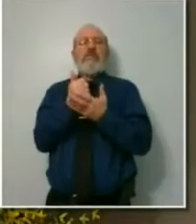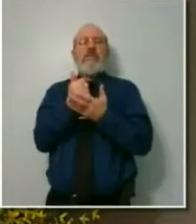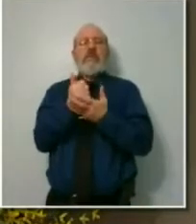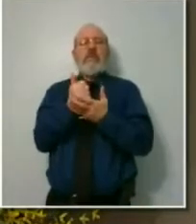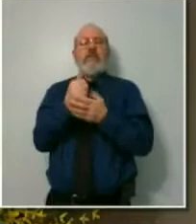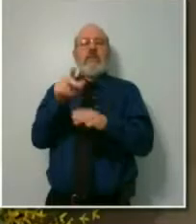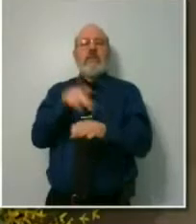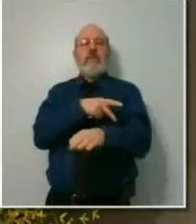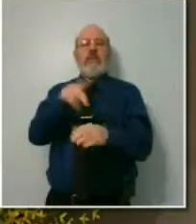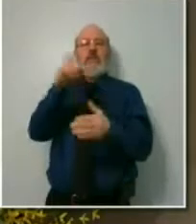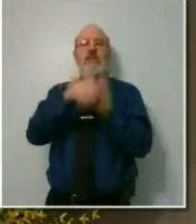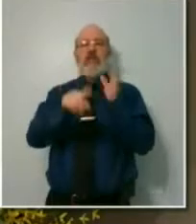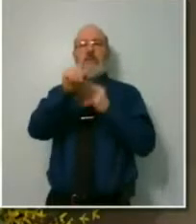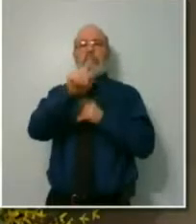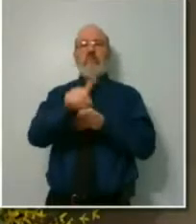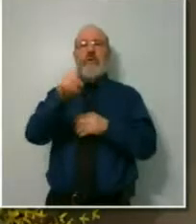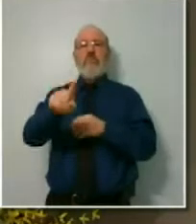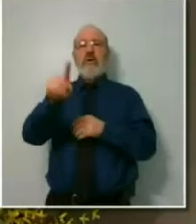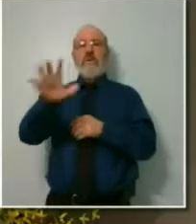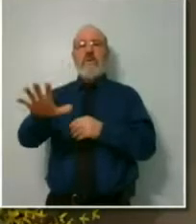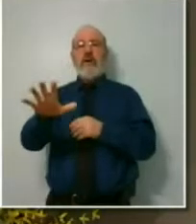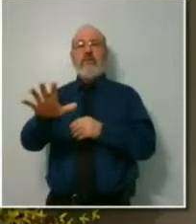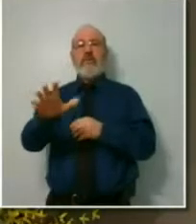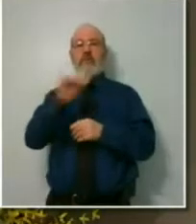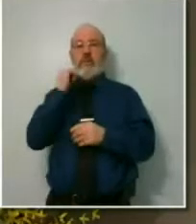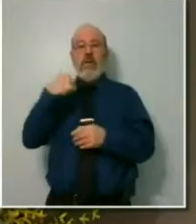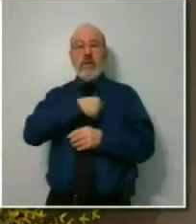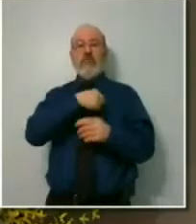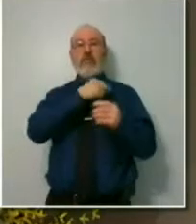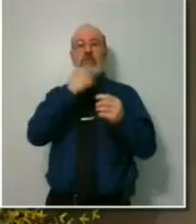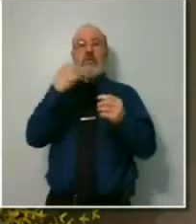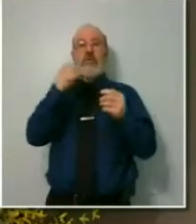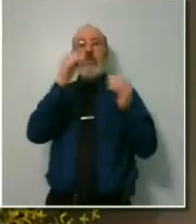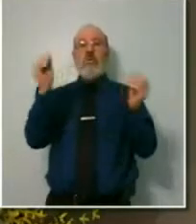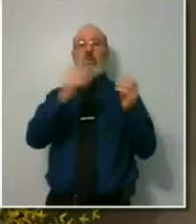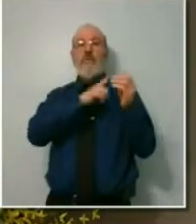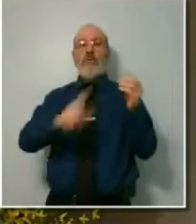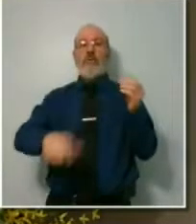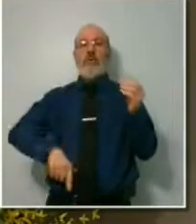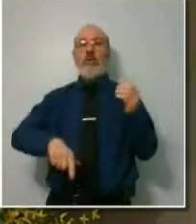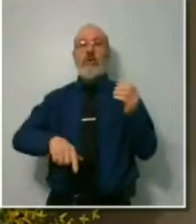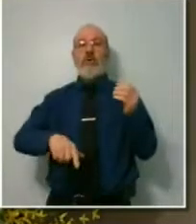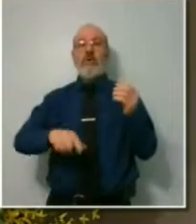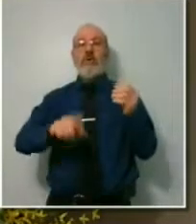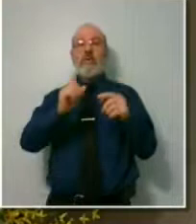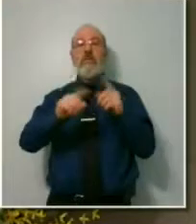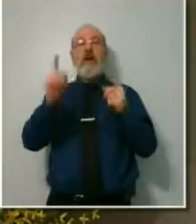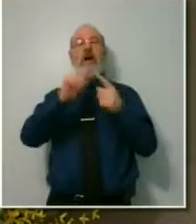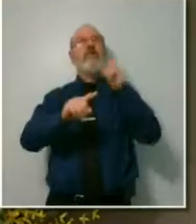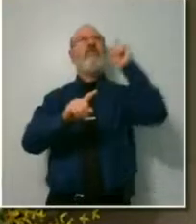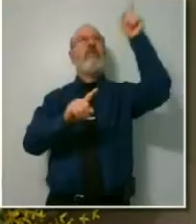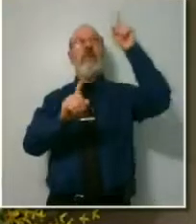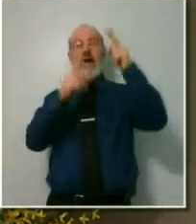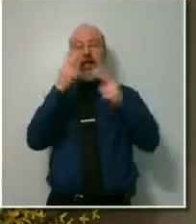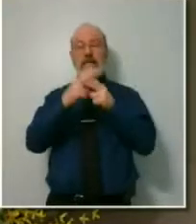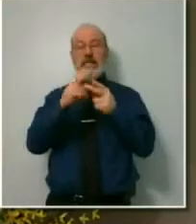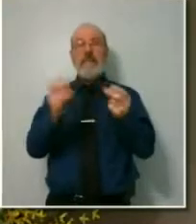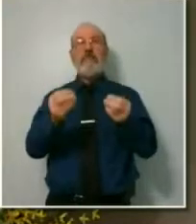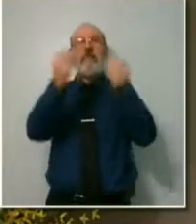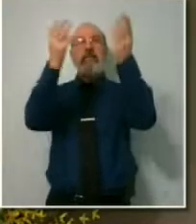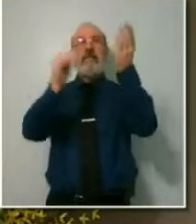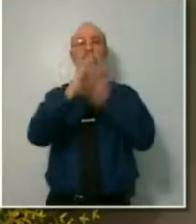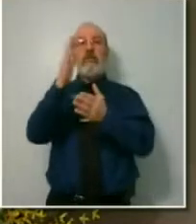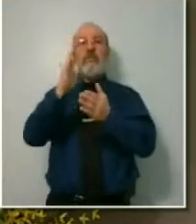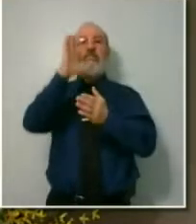115. Not unto us, O Lord, and not unto us, but unto thy name give glory, for thy